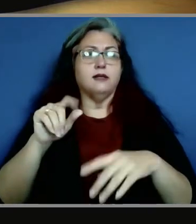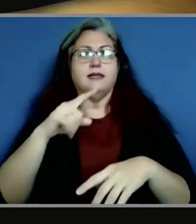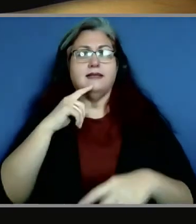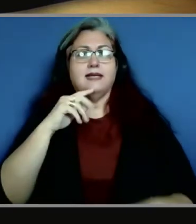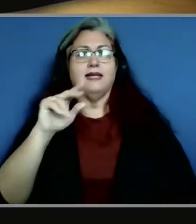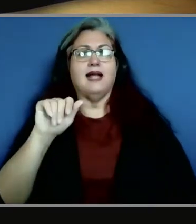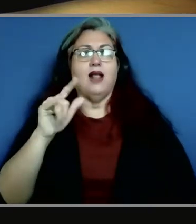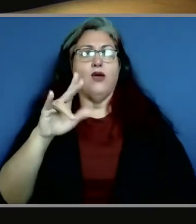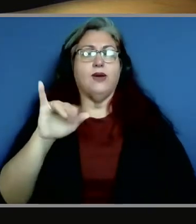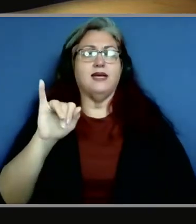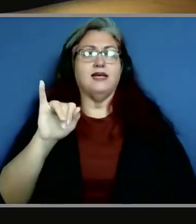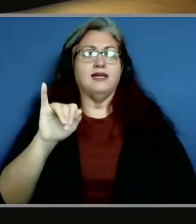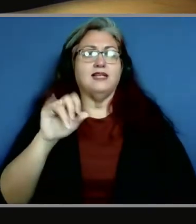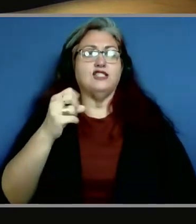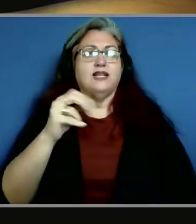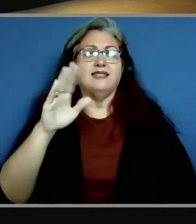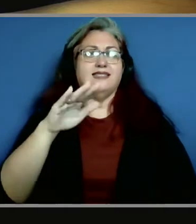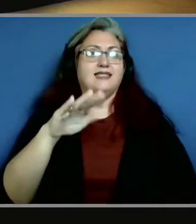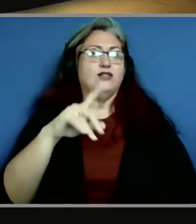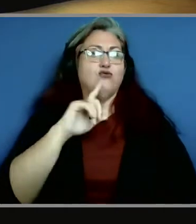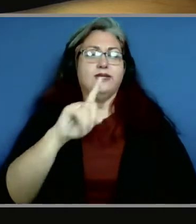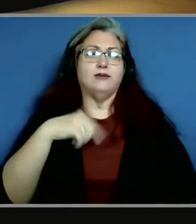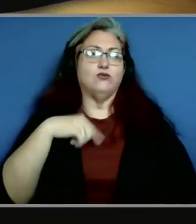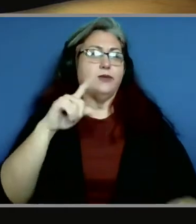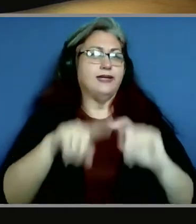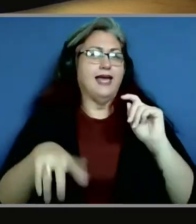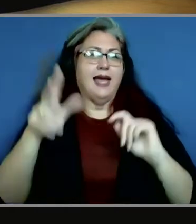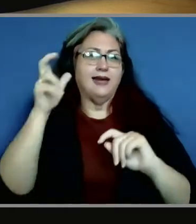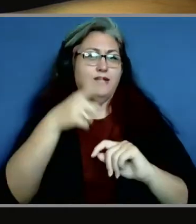Shane. Shane, we really can't hear you.